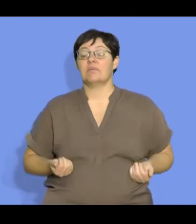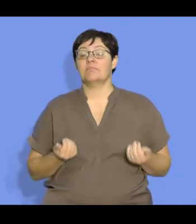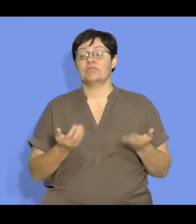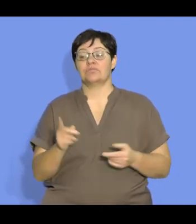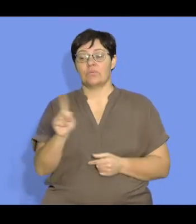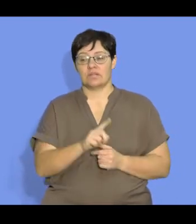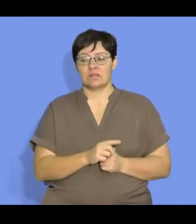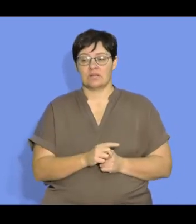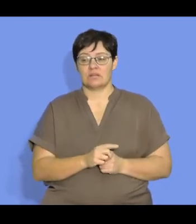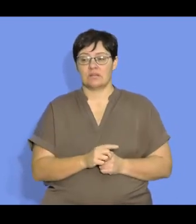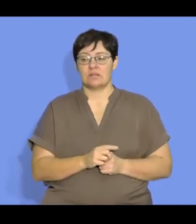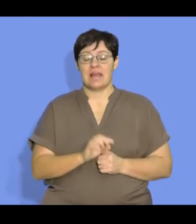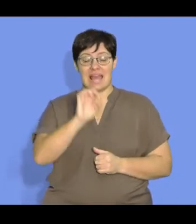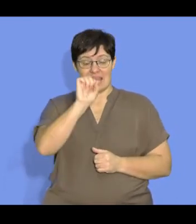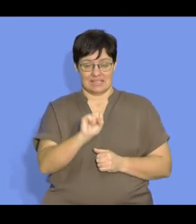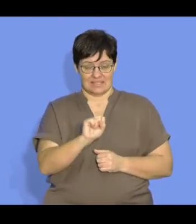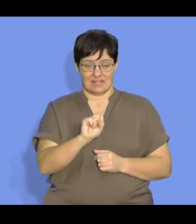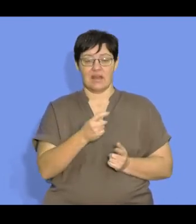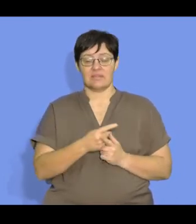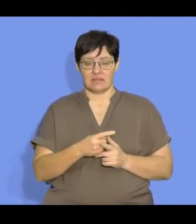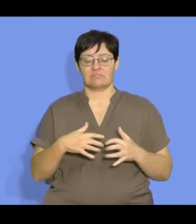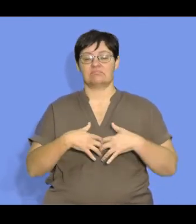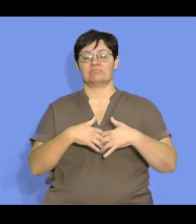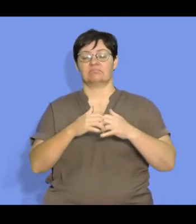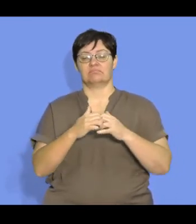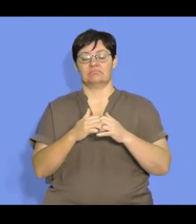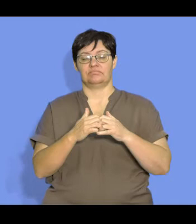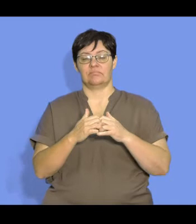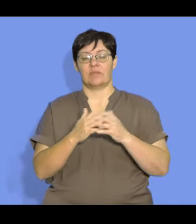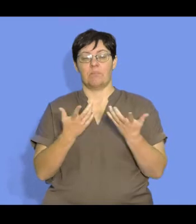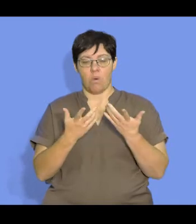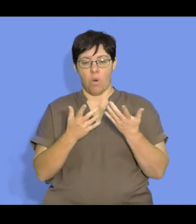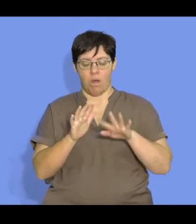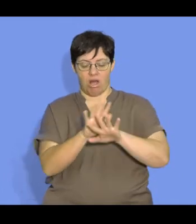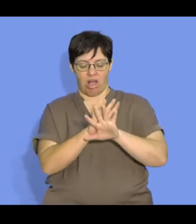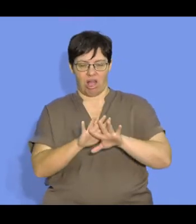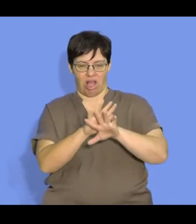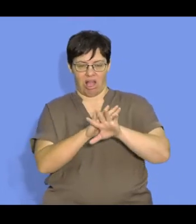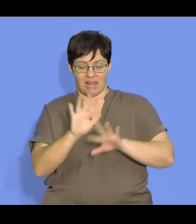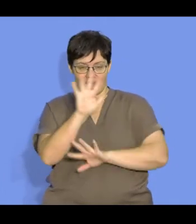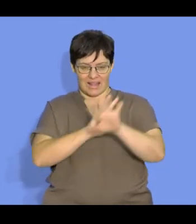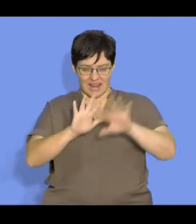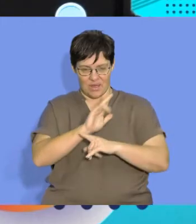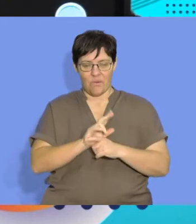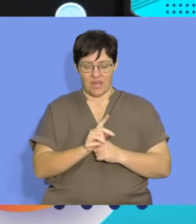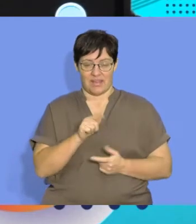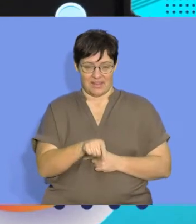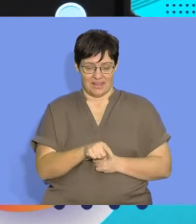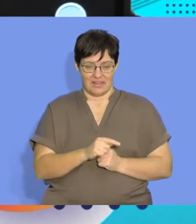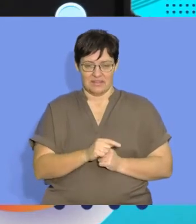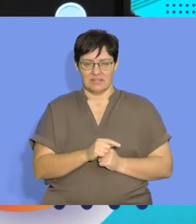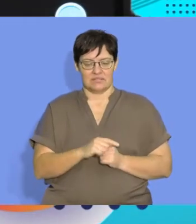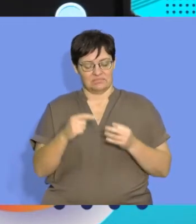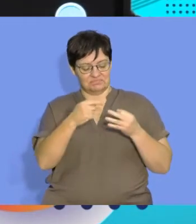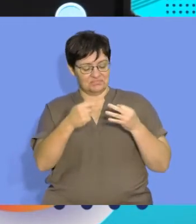produced sulfur that made the whole solution a milky color because of the precipitate. So these